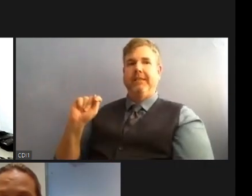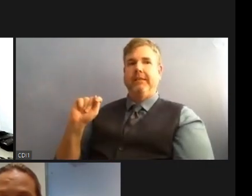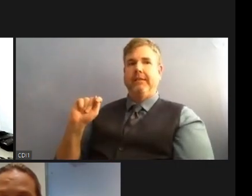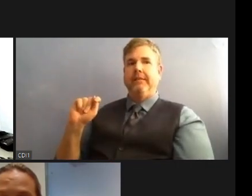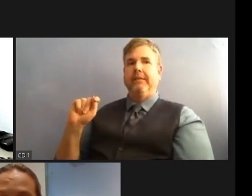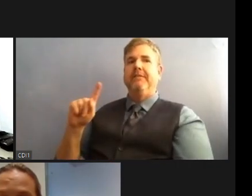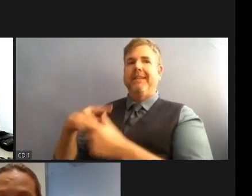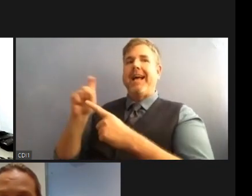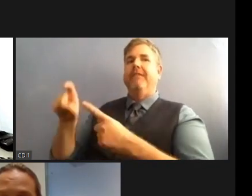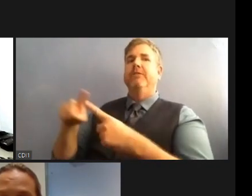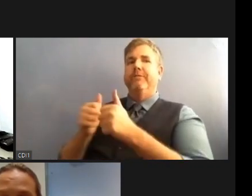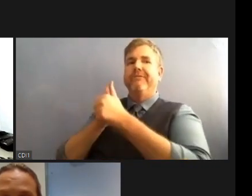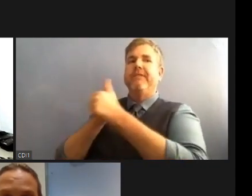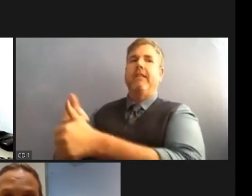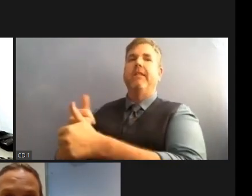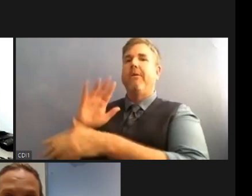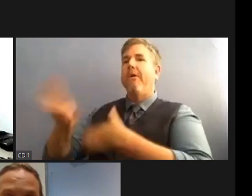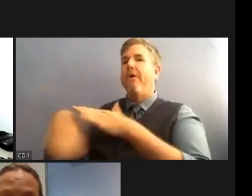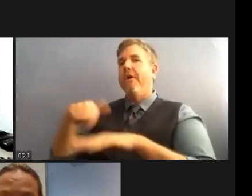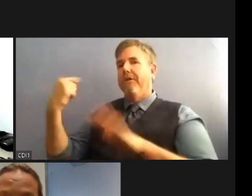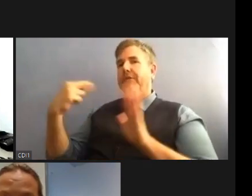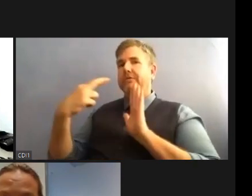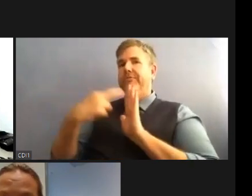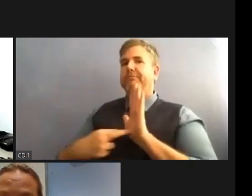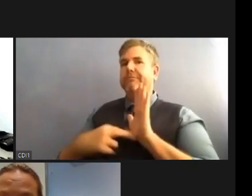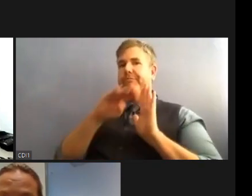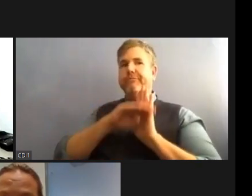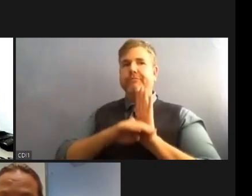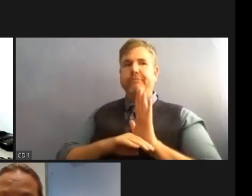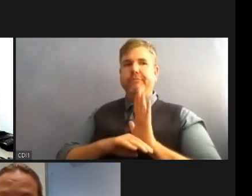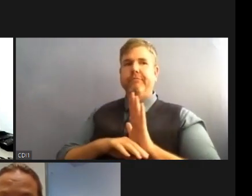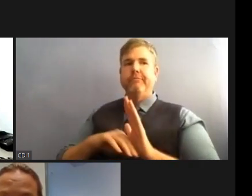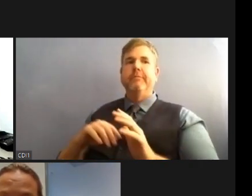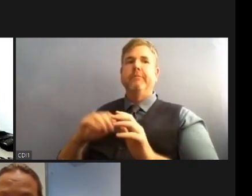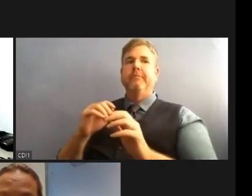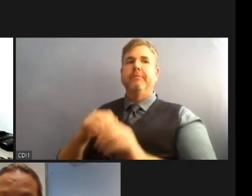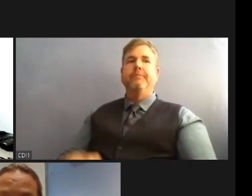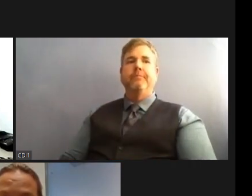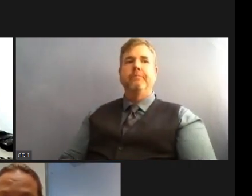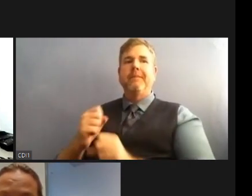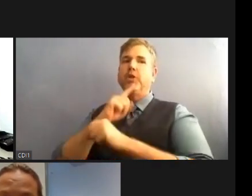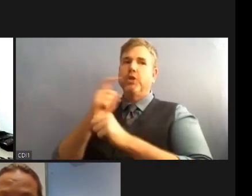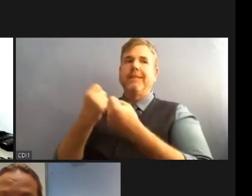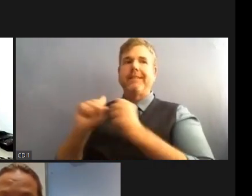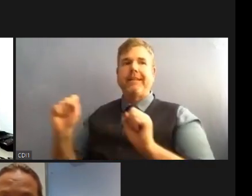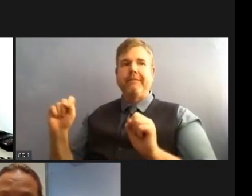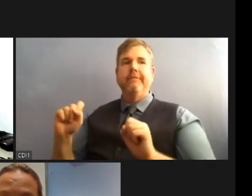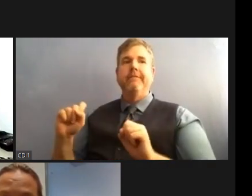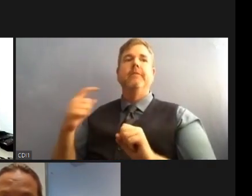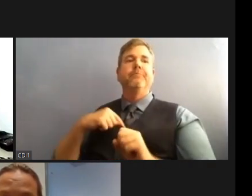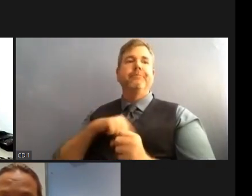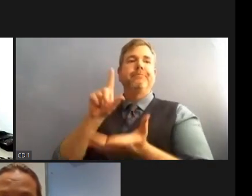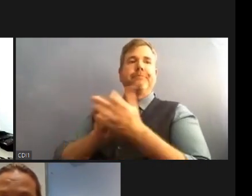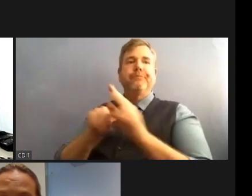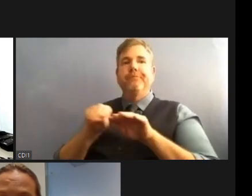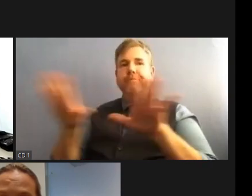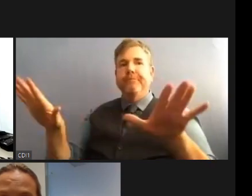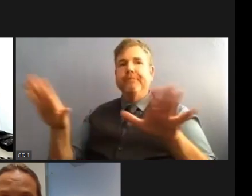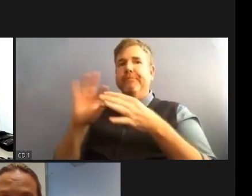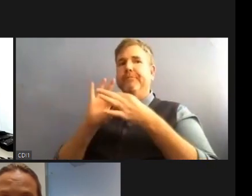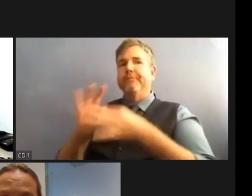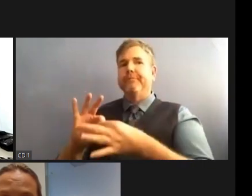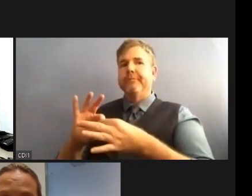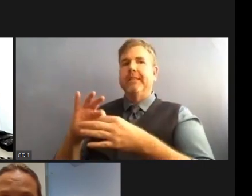how to do that safely. We've come out with the guidance on how to do daycare and childcare. And that's